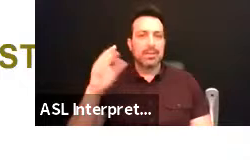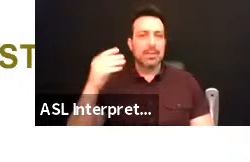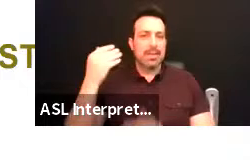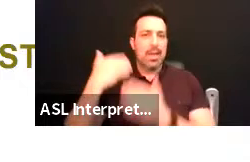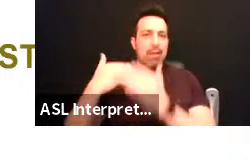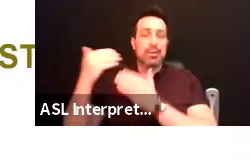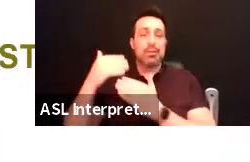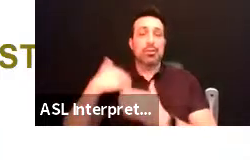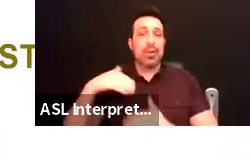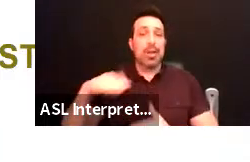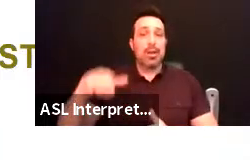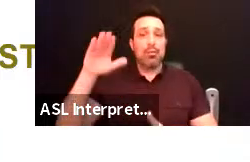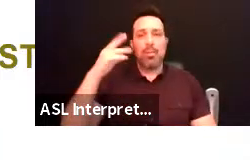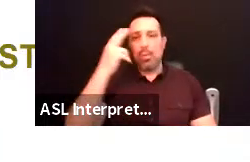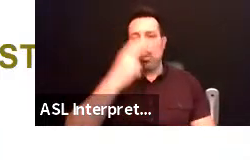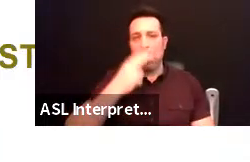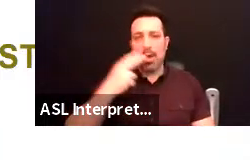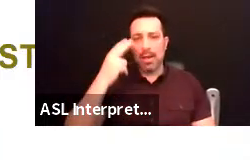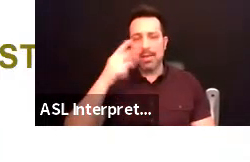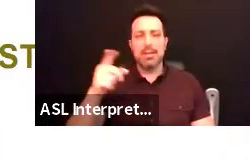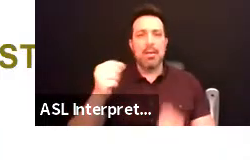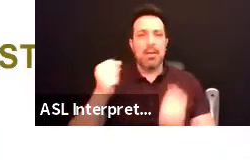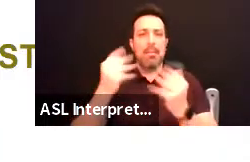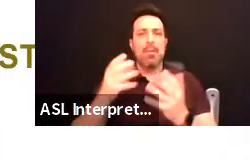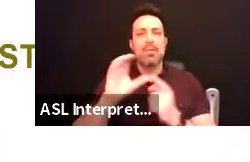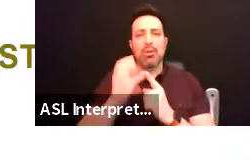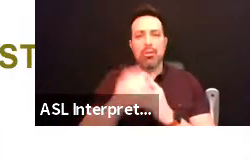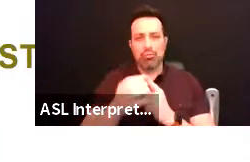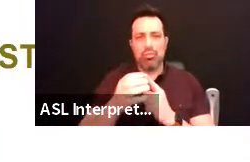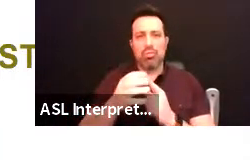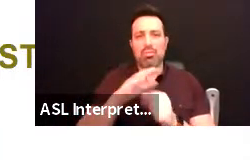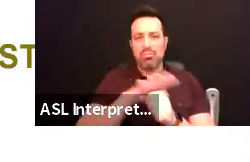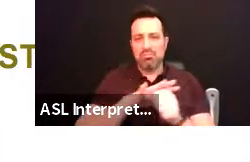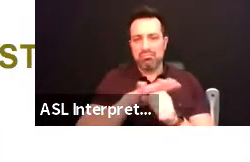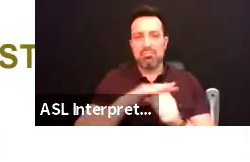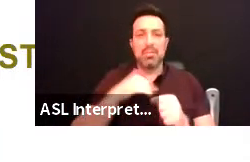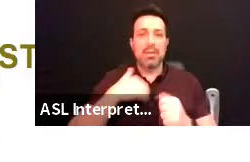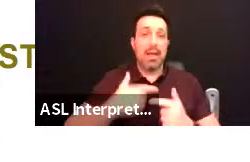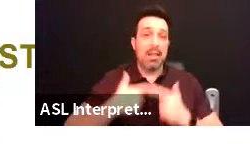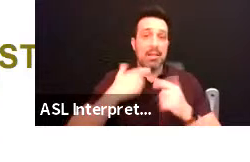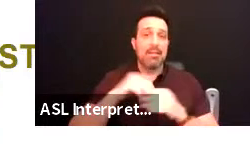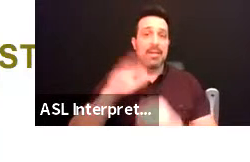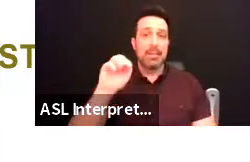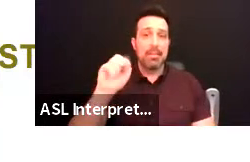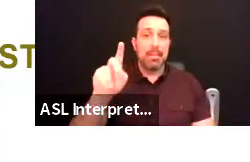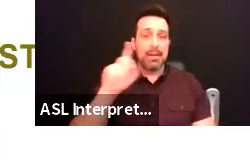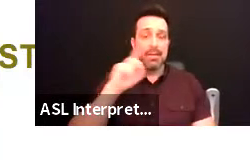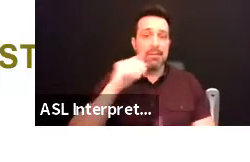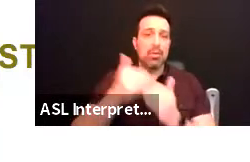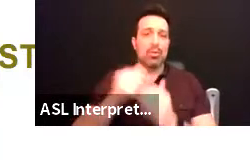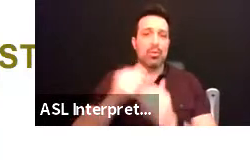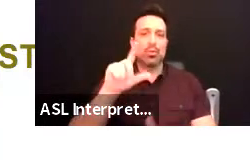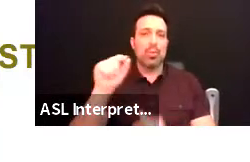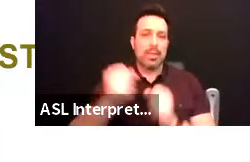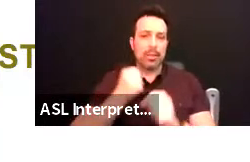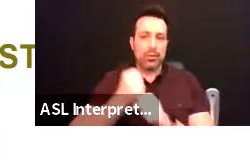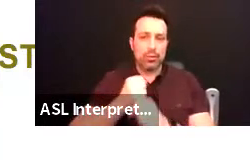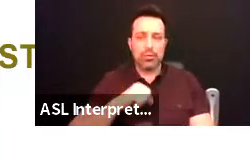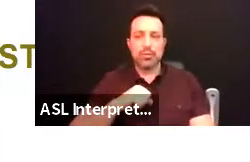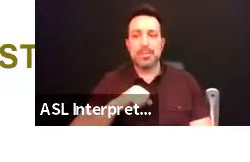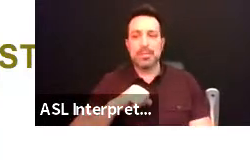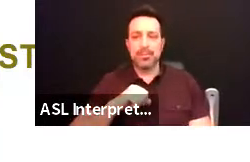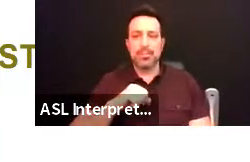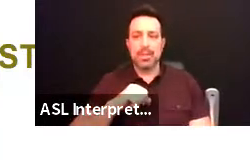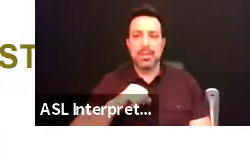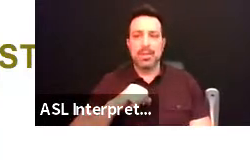is a very multicultural place, but I've lived in Bend for close to 20 years now.